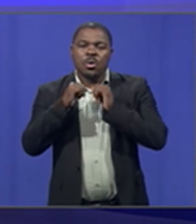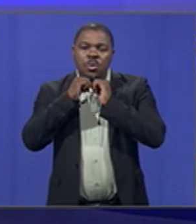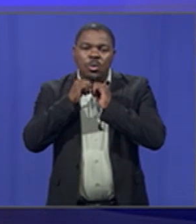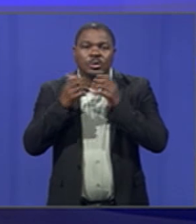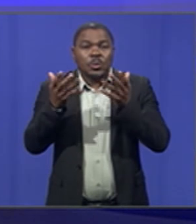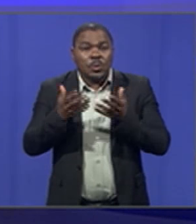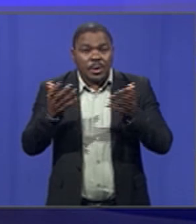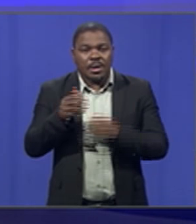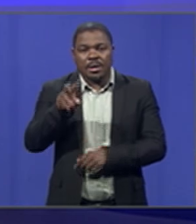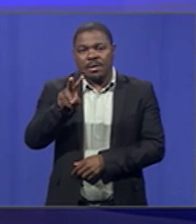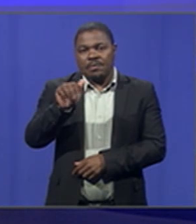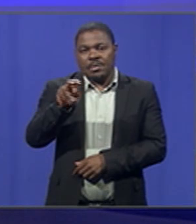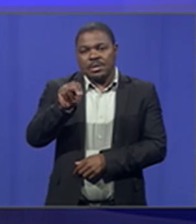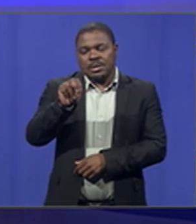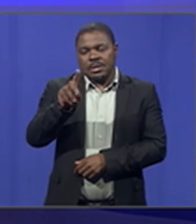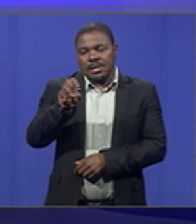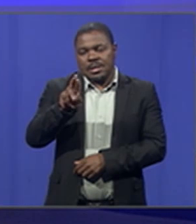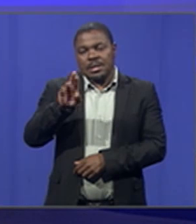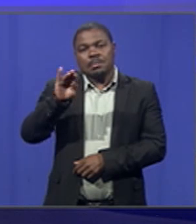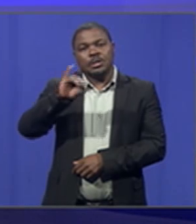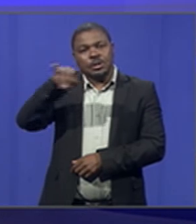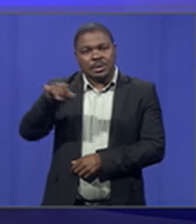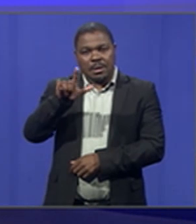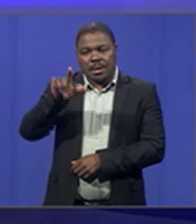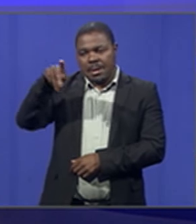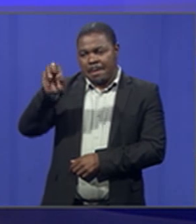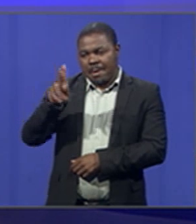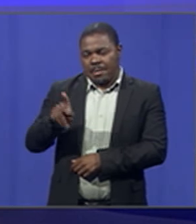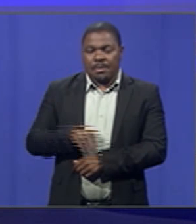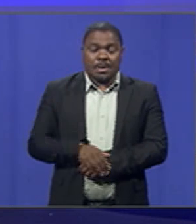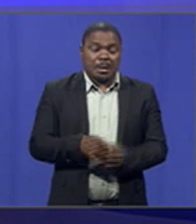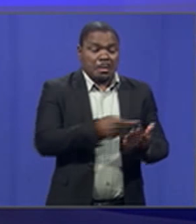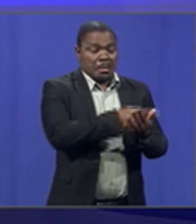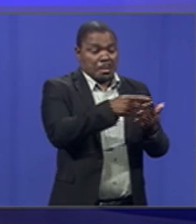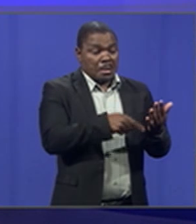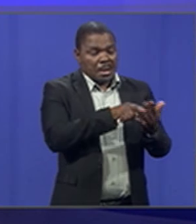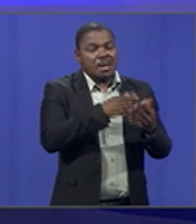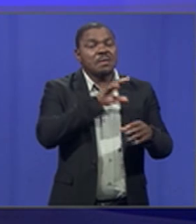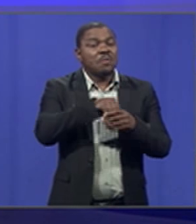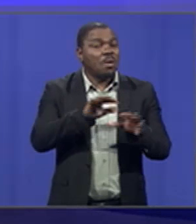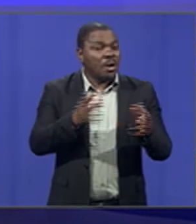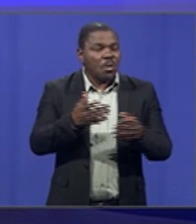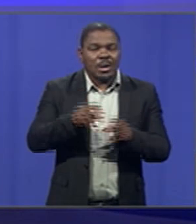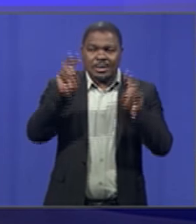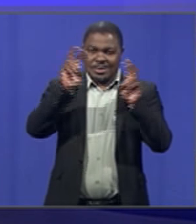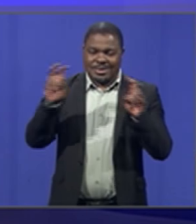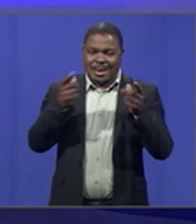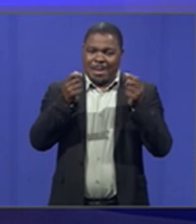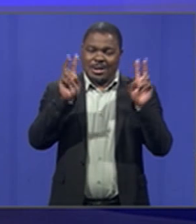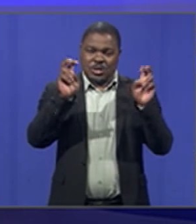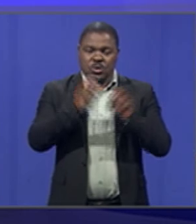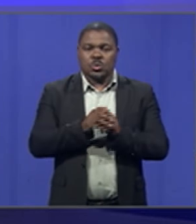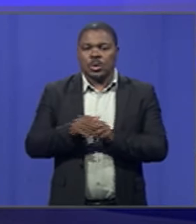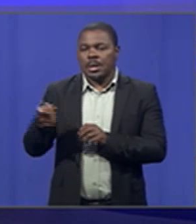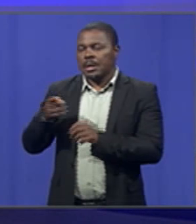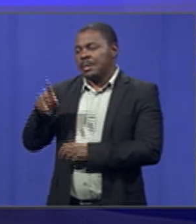ya magistrata wa Famdabale Park. Balatofadiwa bao ba ba golagangwang le mafapha a letseno la motlakase ba tshwere ke setlhopha sa dipolao sa